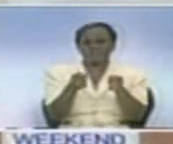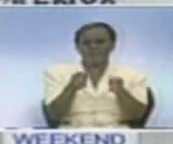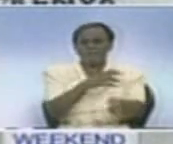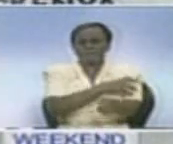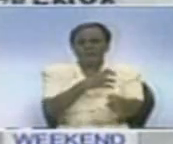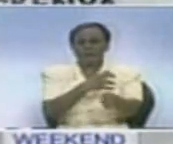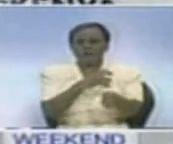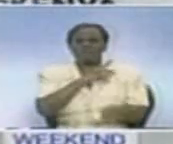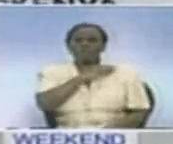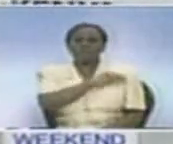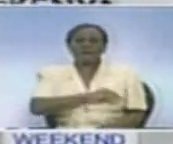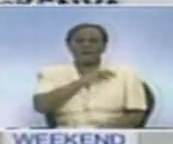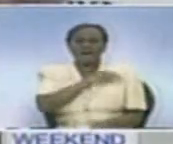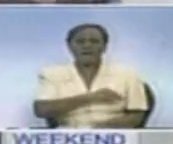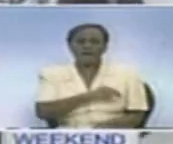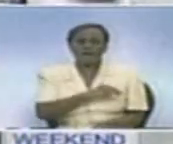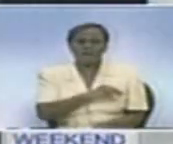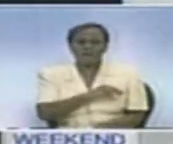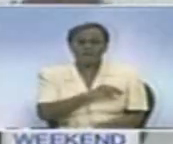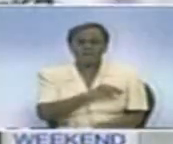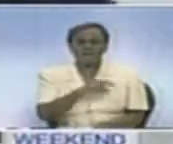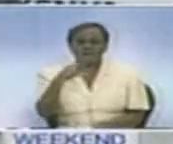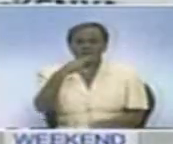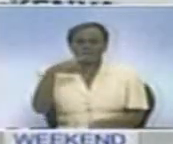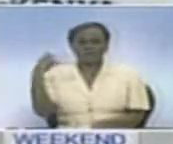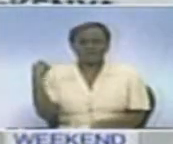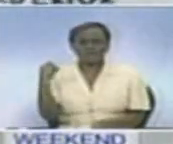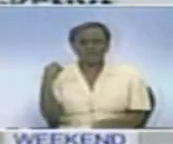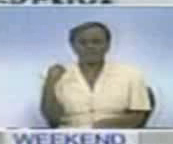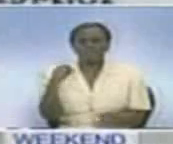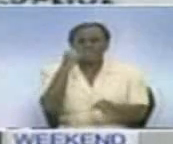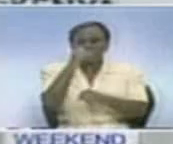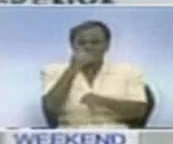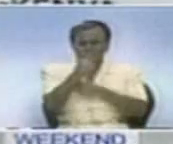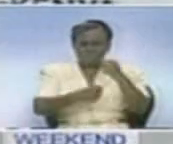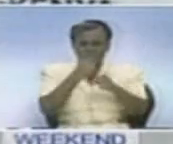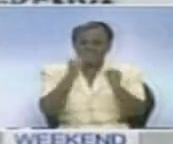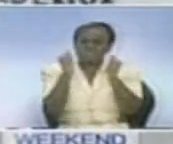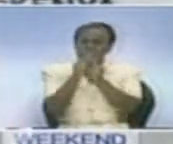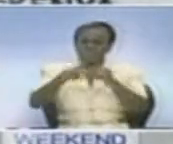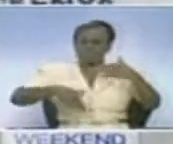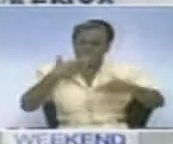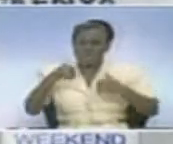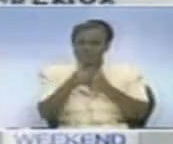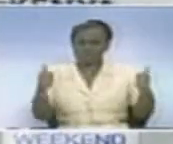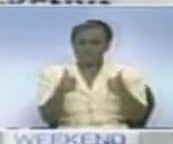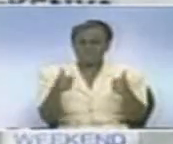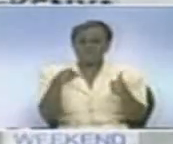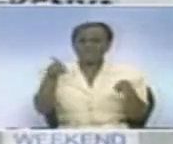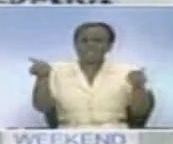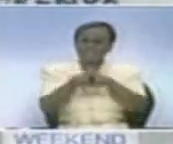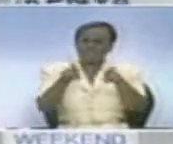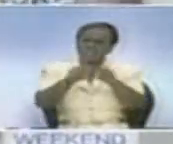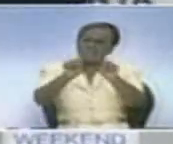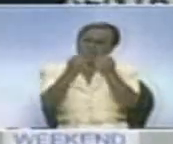mercy. That if you come into custody for 10 years you are of good behavior, then under that system what will